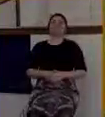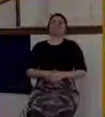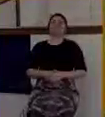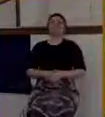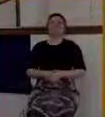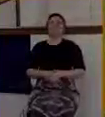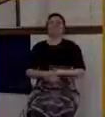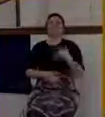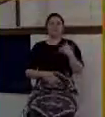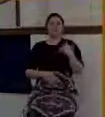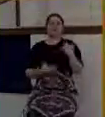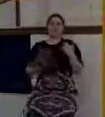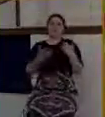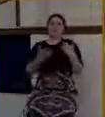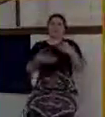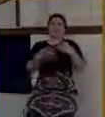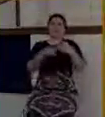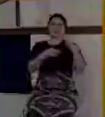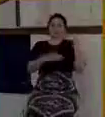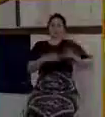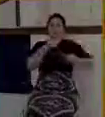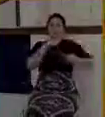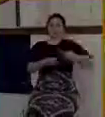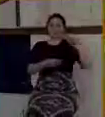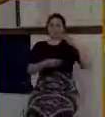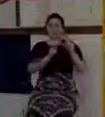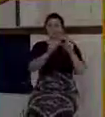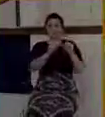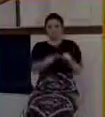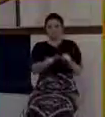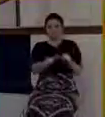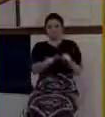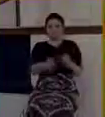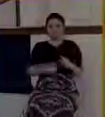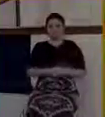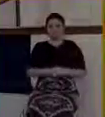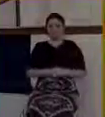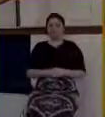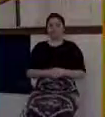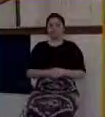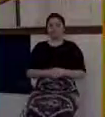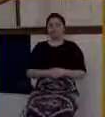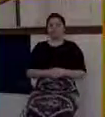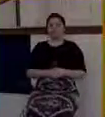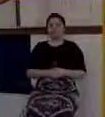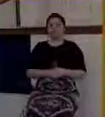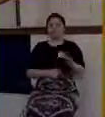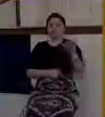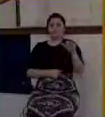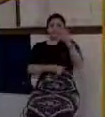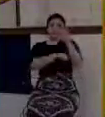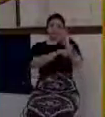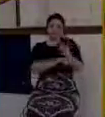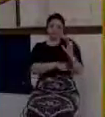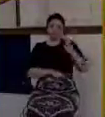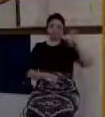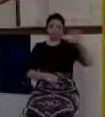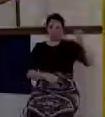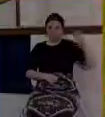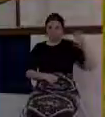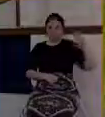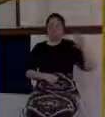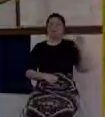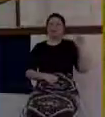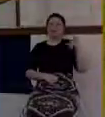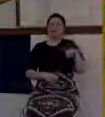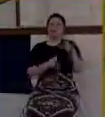family name or an heir to the deceased man. And so this was kind of the custom, and this was codified in the law of Moses